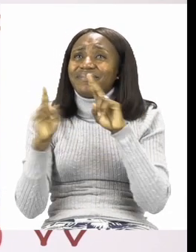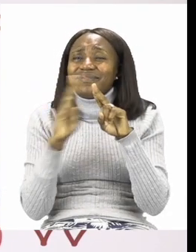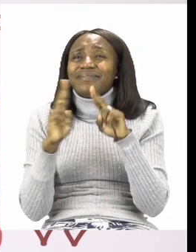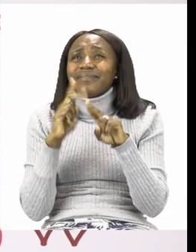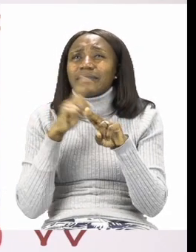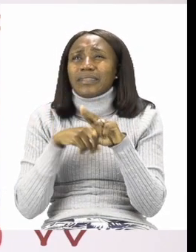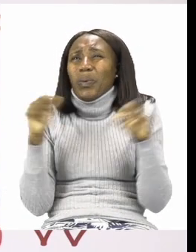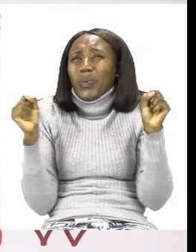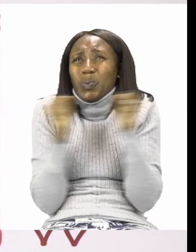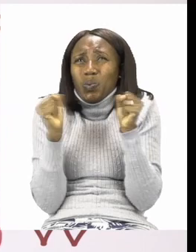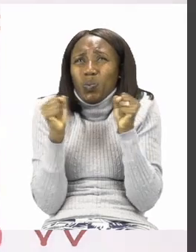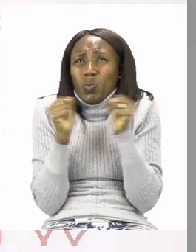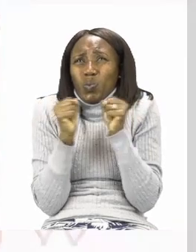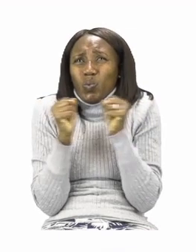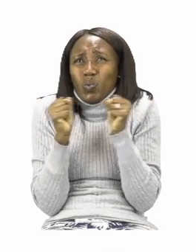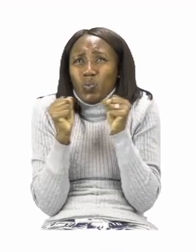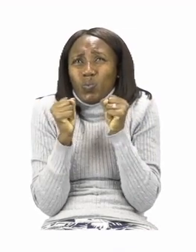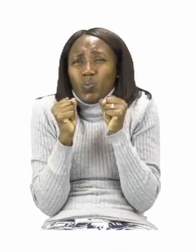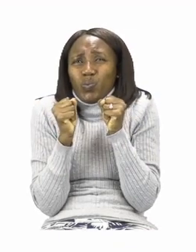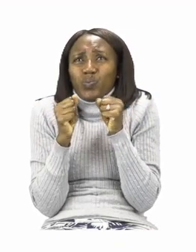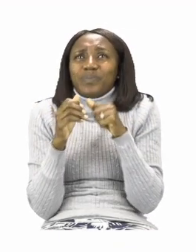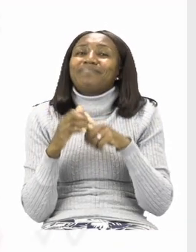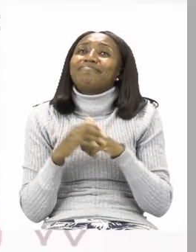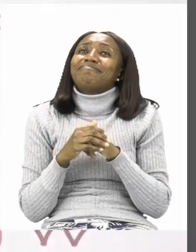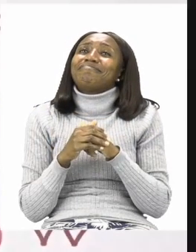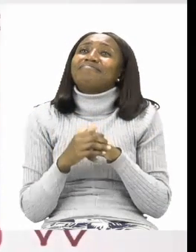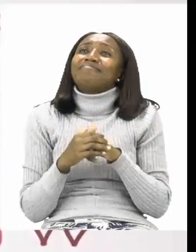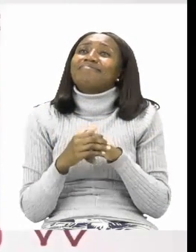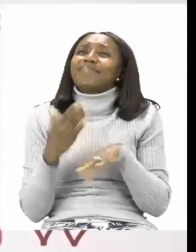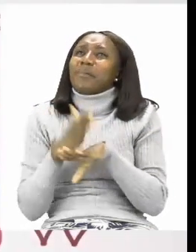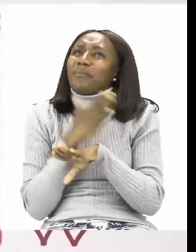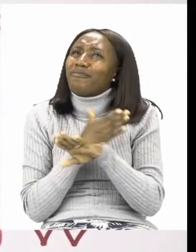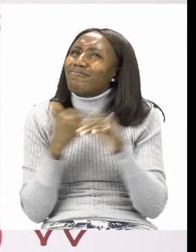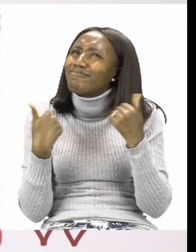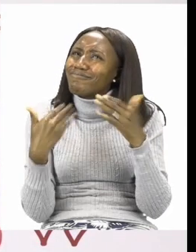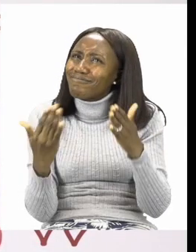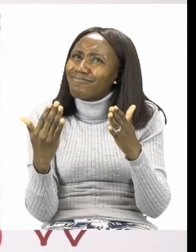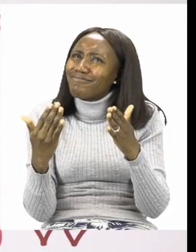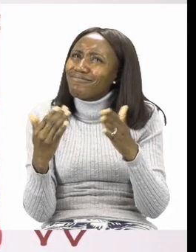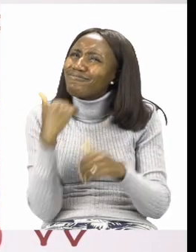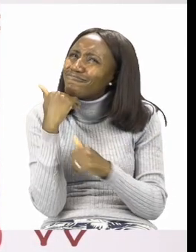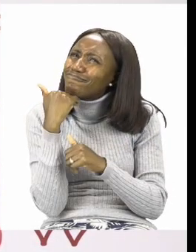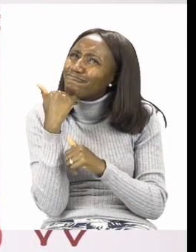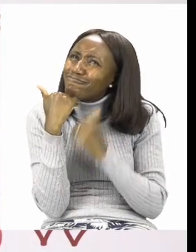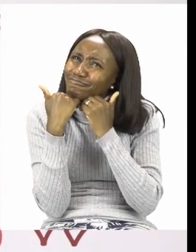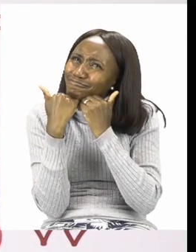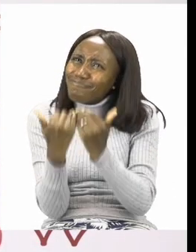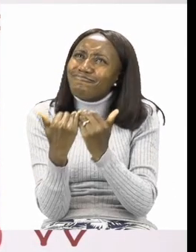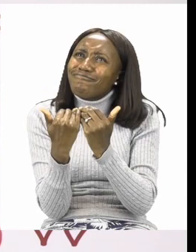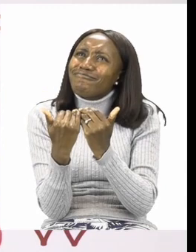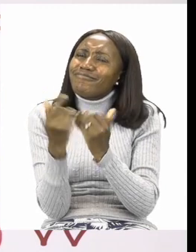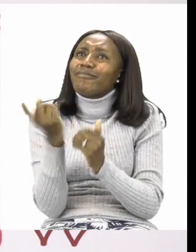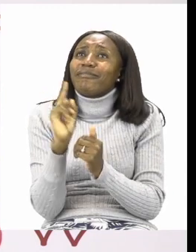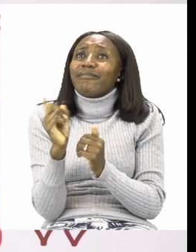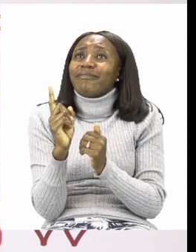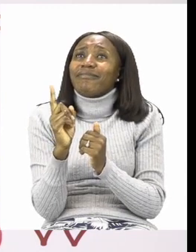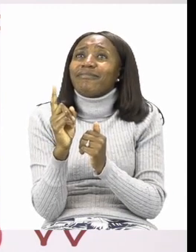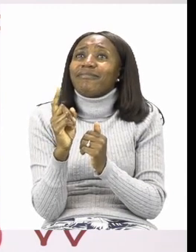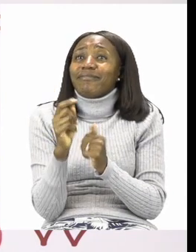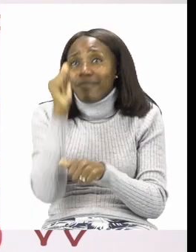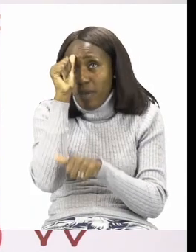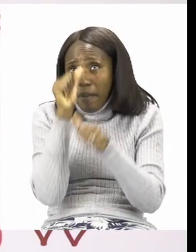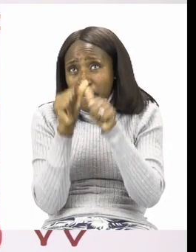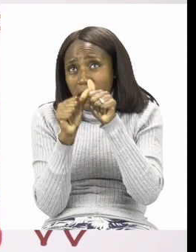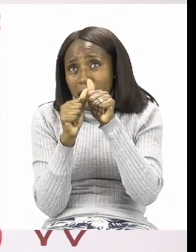theme winter this week. Now before we get into our lesson for the day, we have to obviously